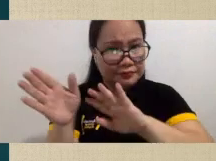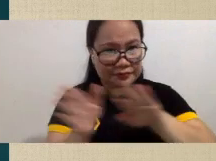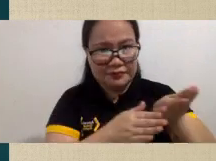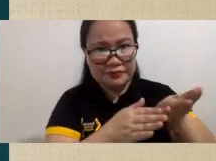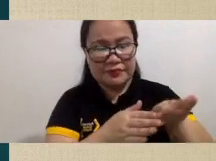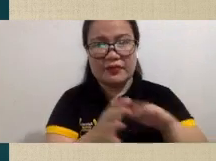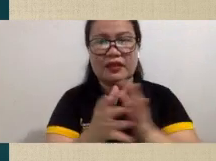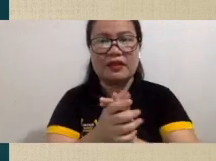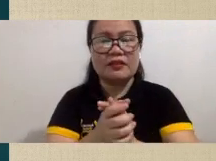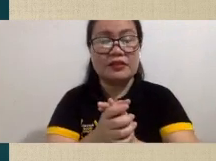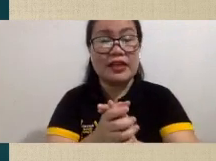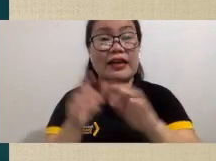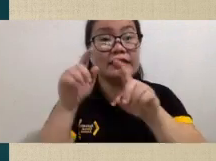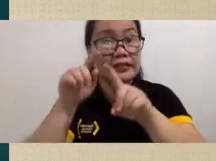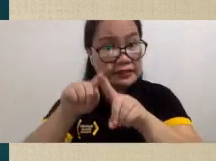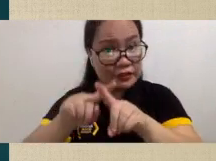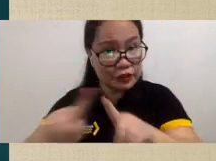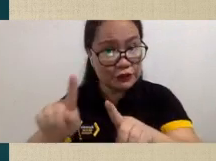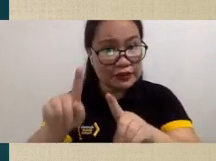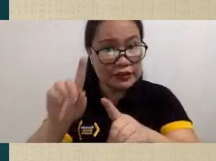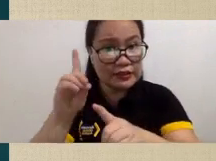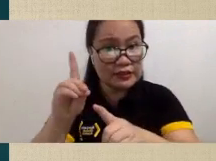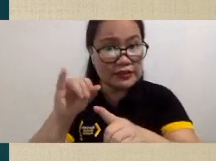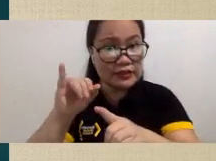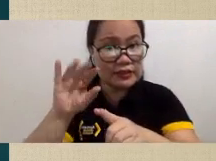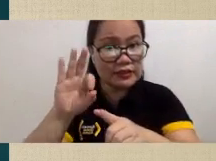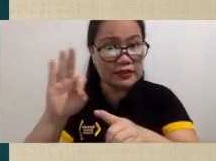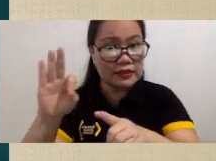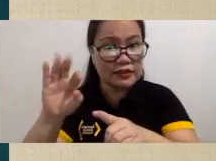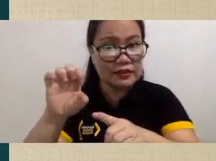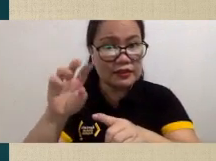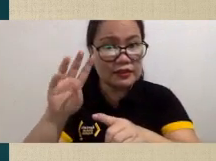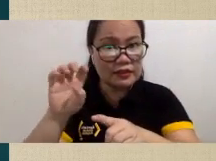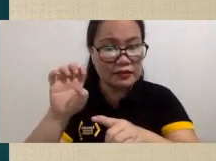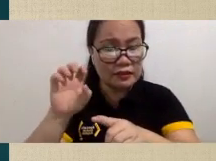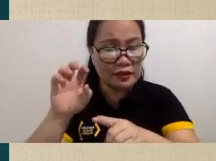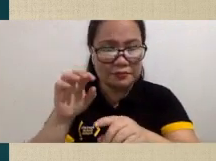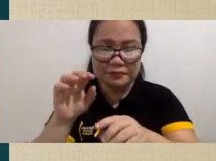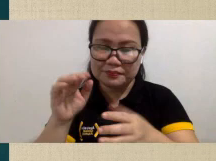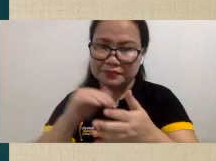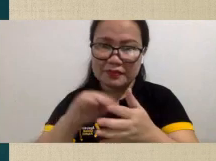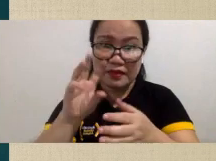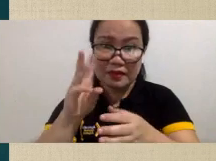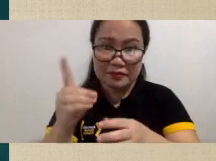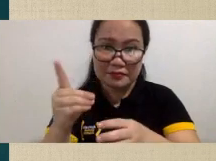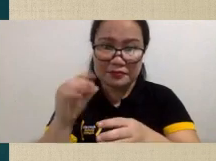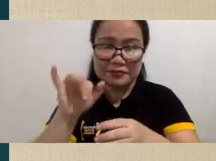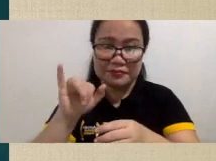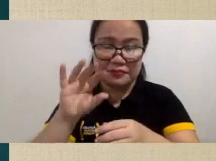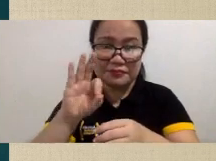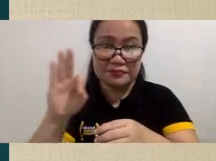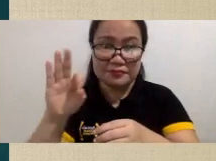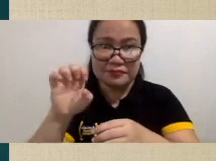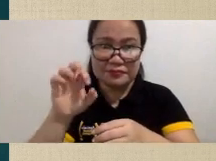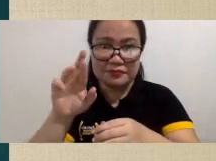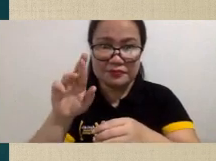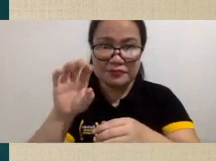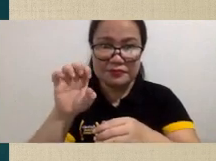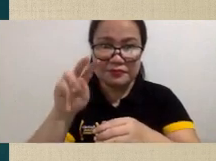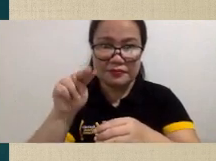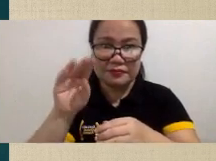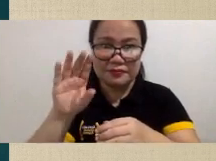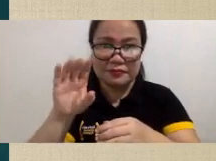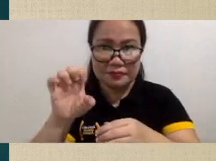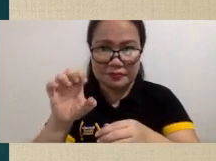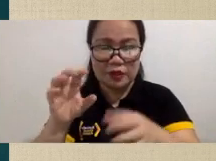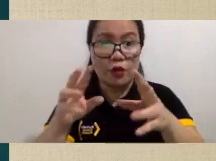Okay, punta tayo sa difference of two cubes. Pag sinabing difference, anong pagkakaiba niya dun sa nauna? Minus lang